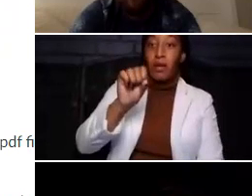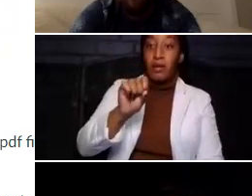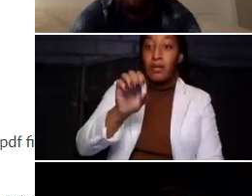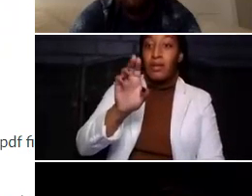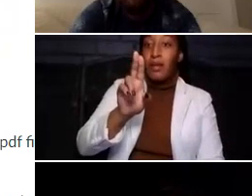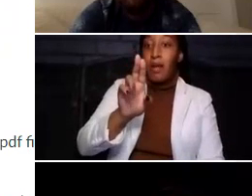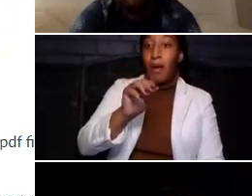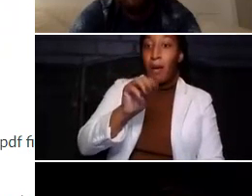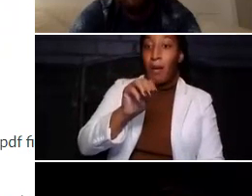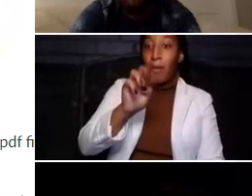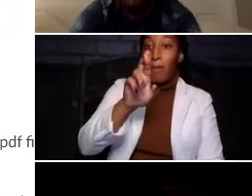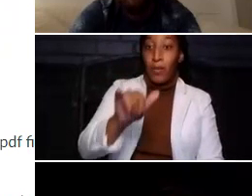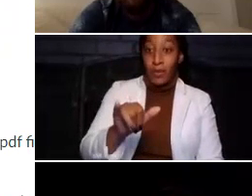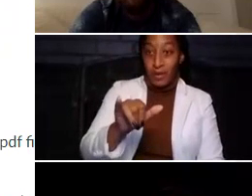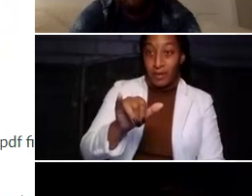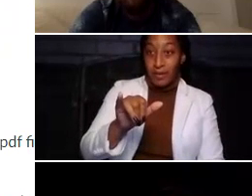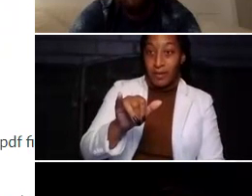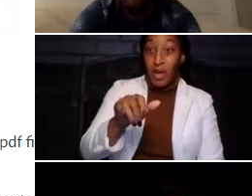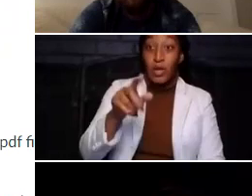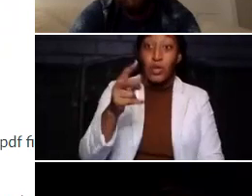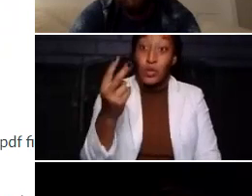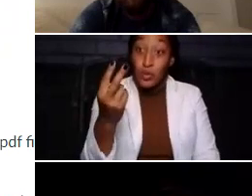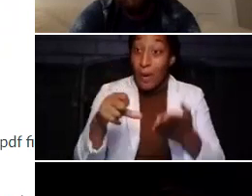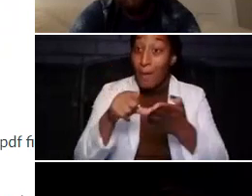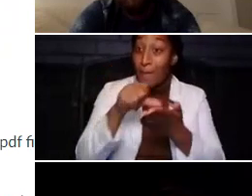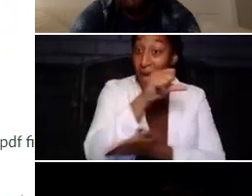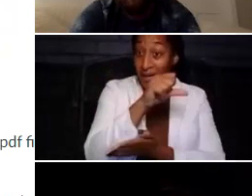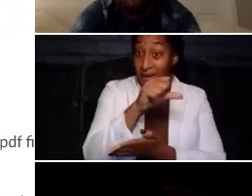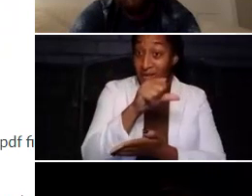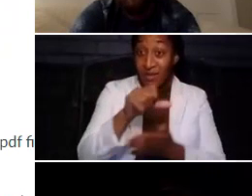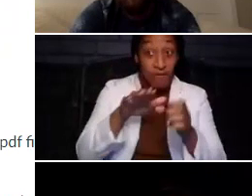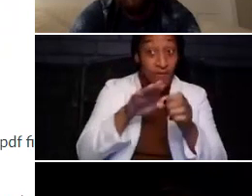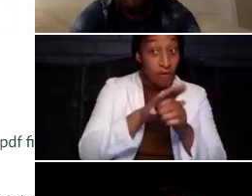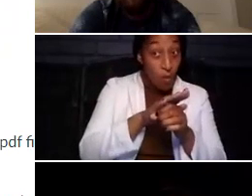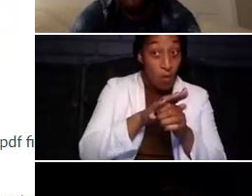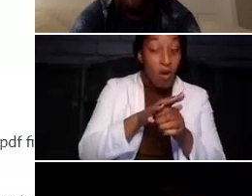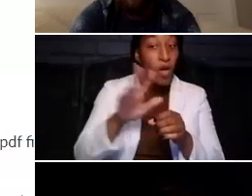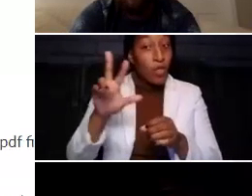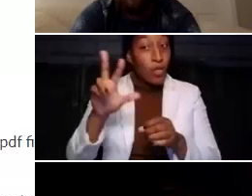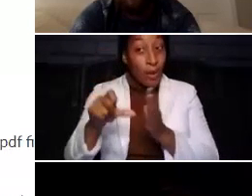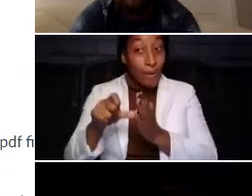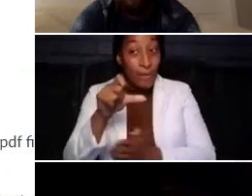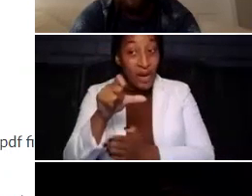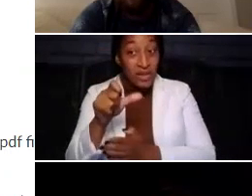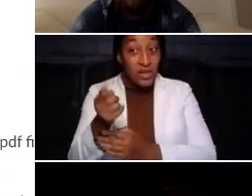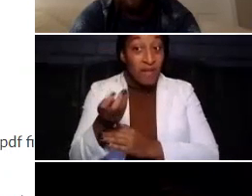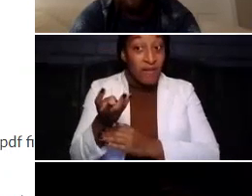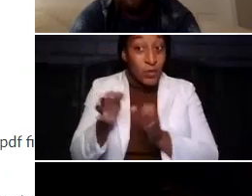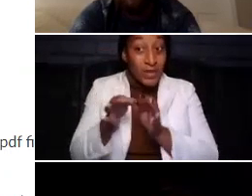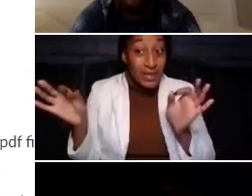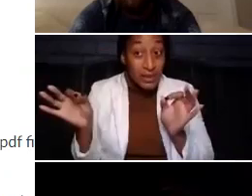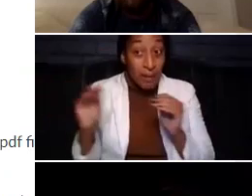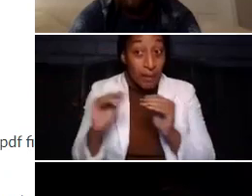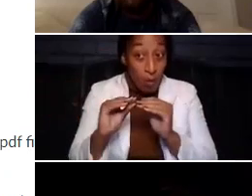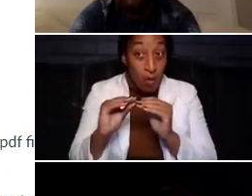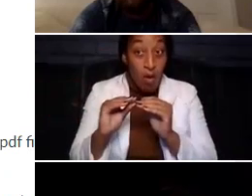So you're writing a 2-page summary explaining the article in